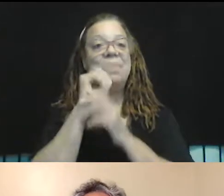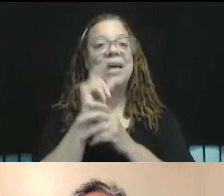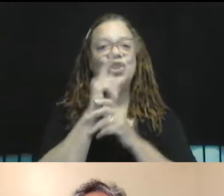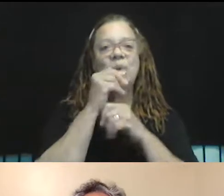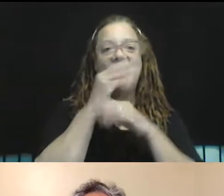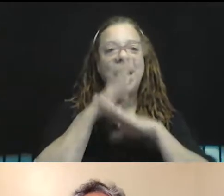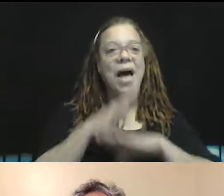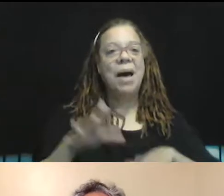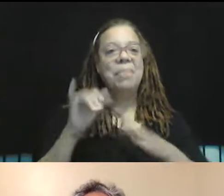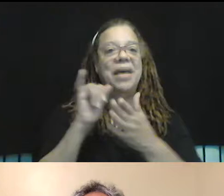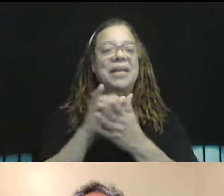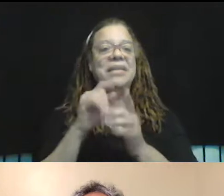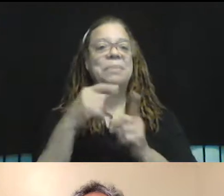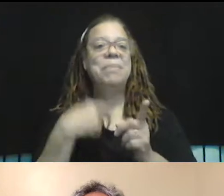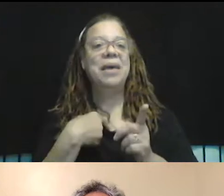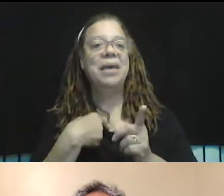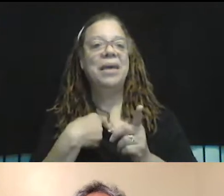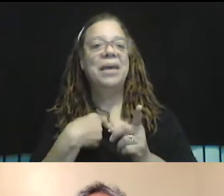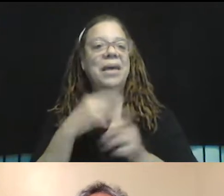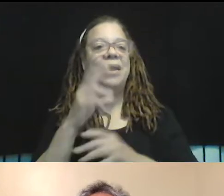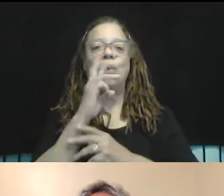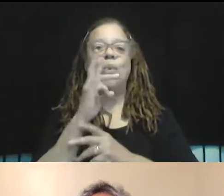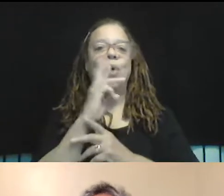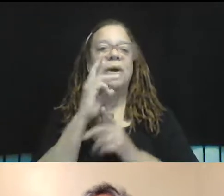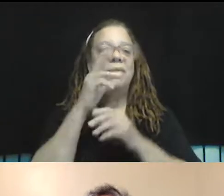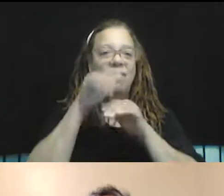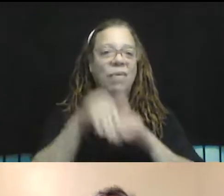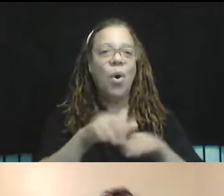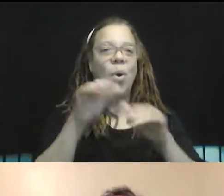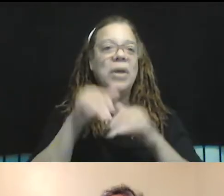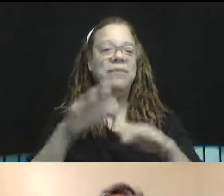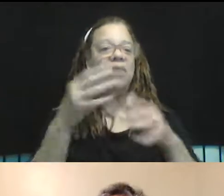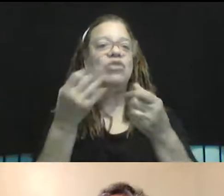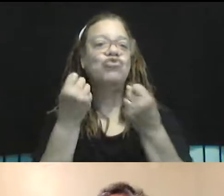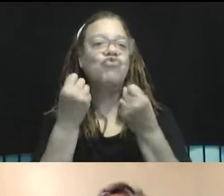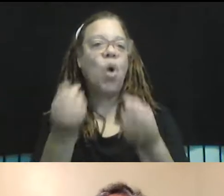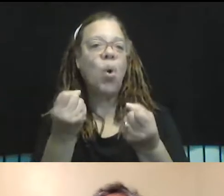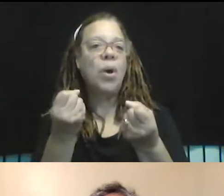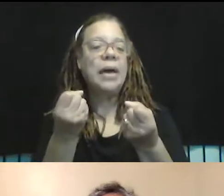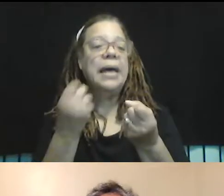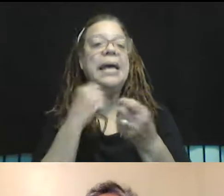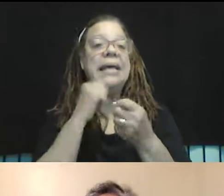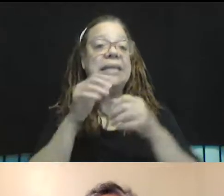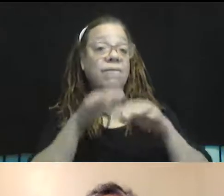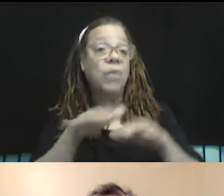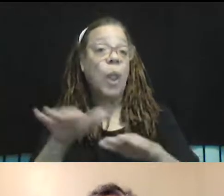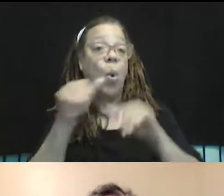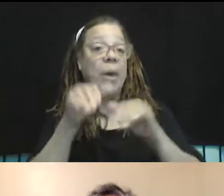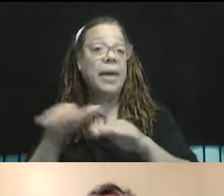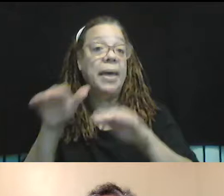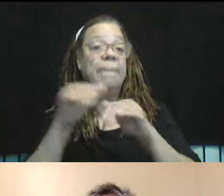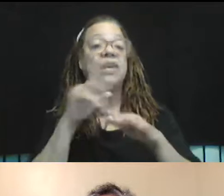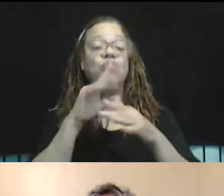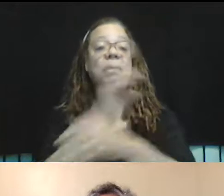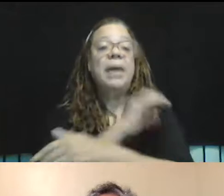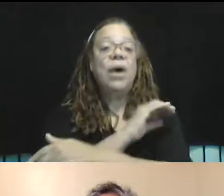me. The waterfall it's a very strong waterfall. I mean, it's not Yeah. flooding, but it's Yeah. very powerful. Well, I'm